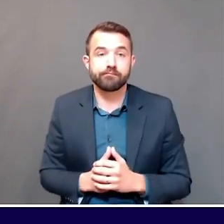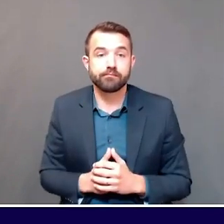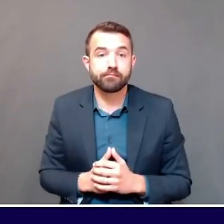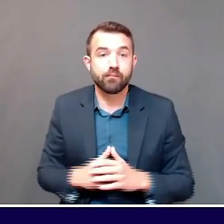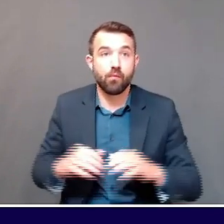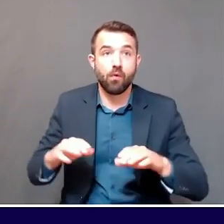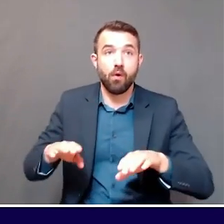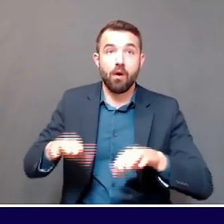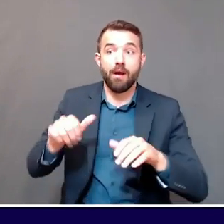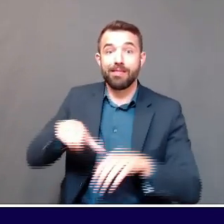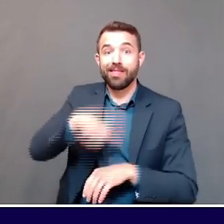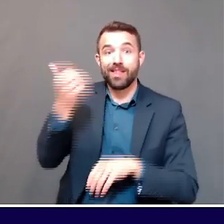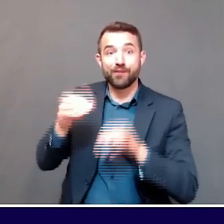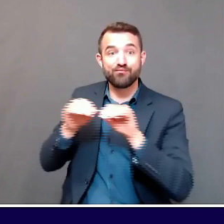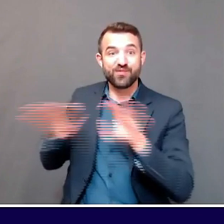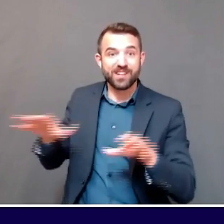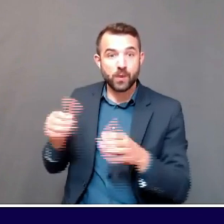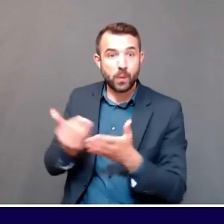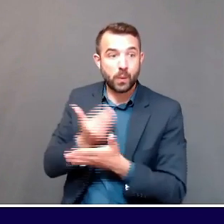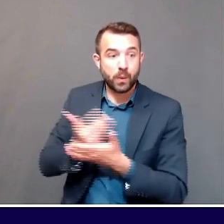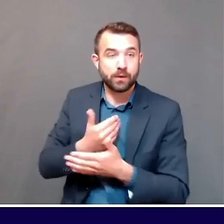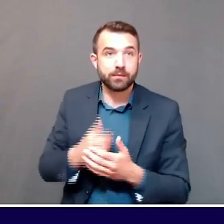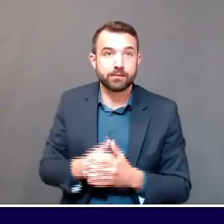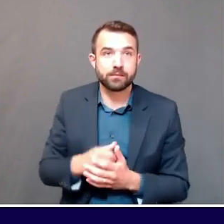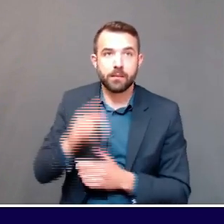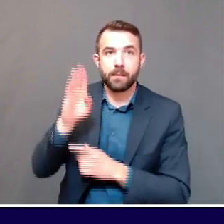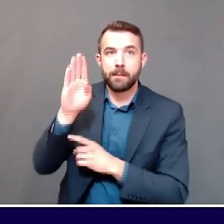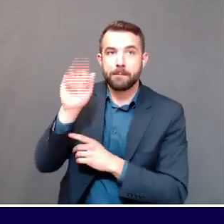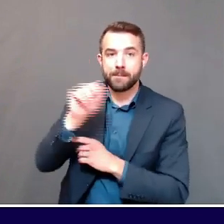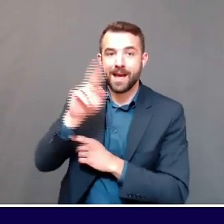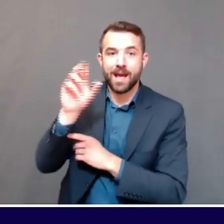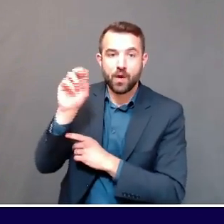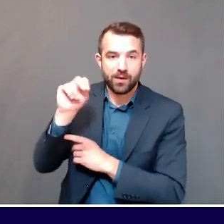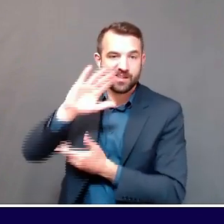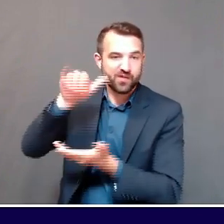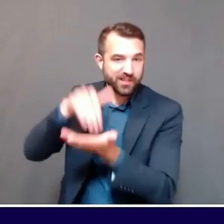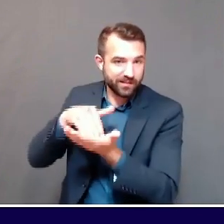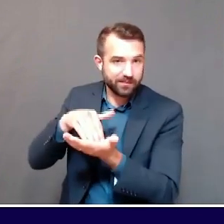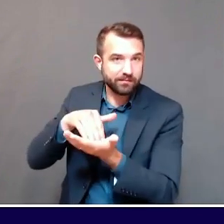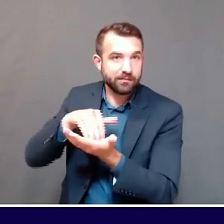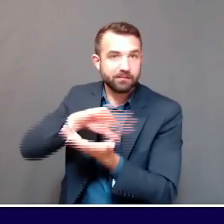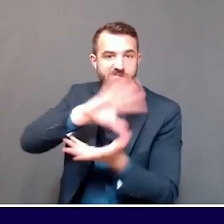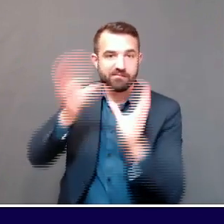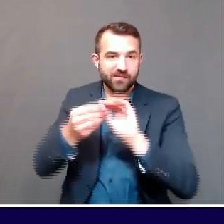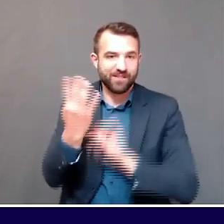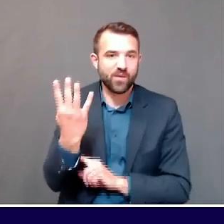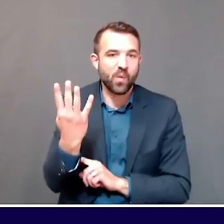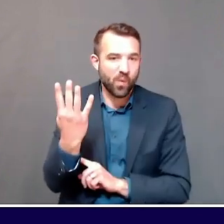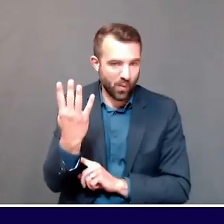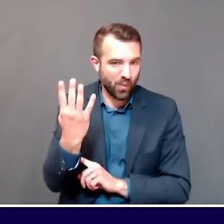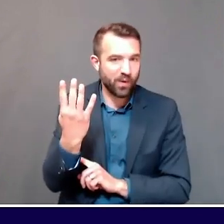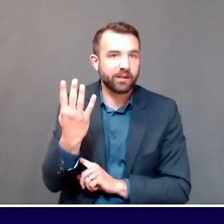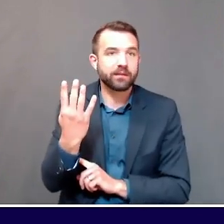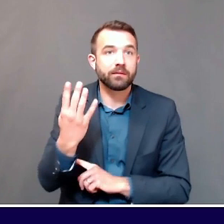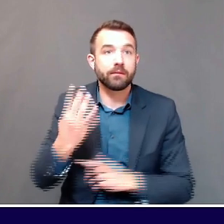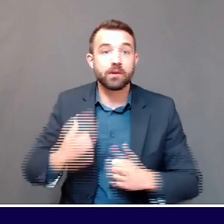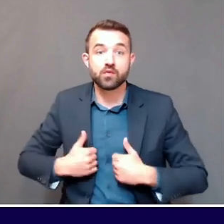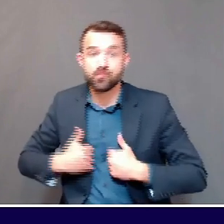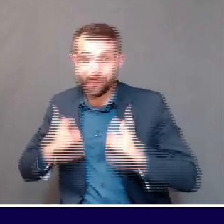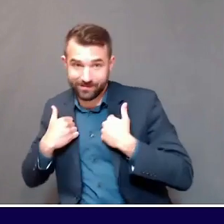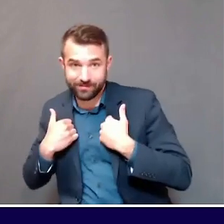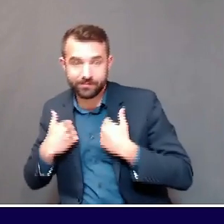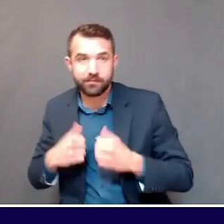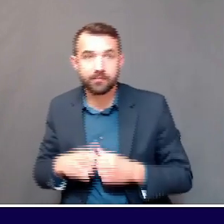involved. At the Barron Center, there remain a total of 4 cases, 1 among a resident and 3